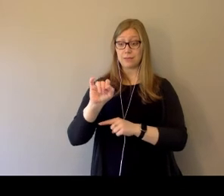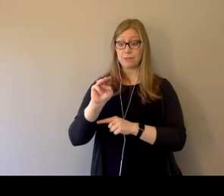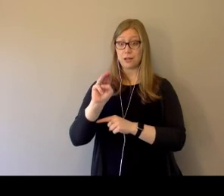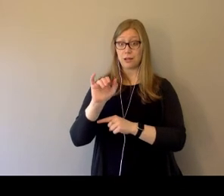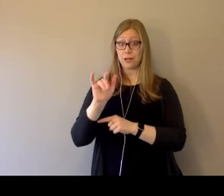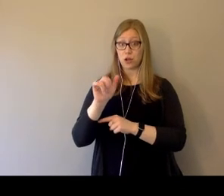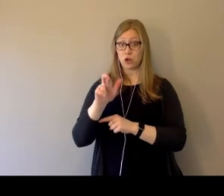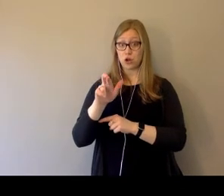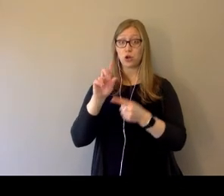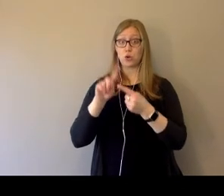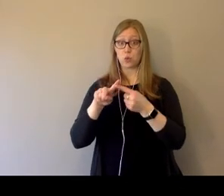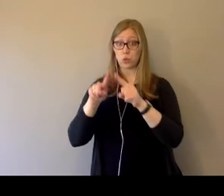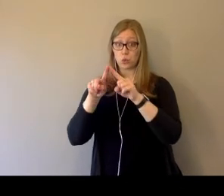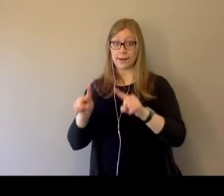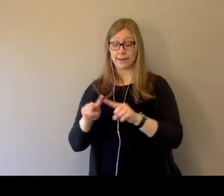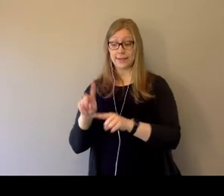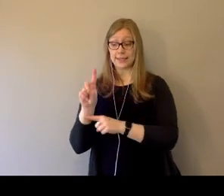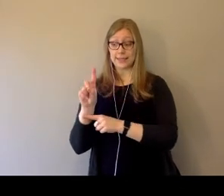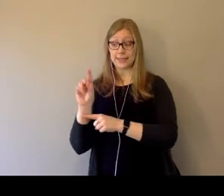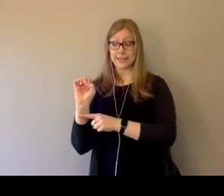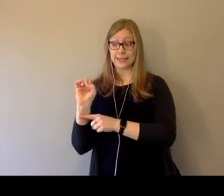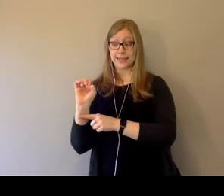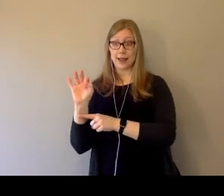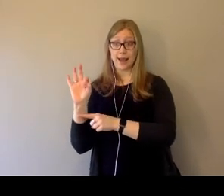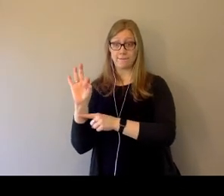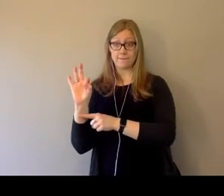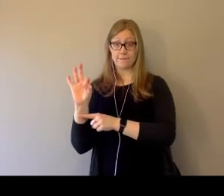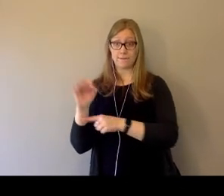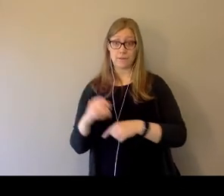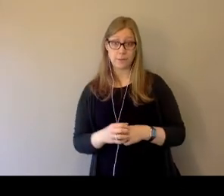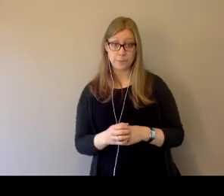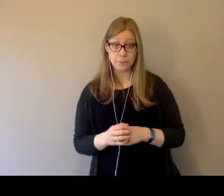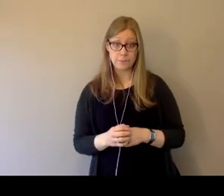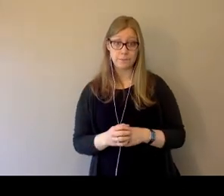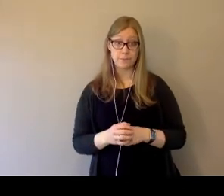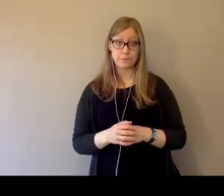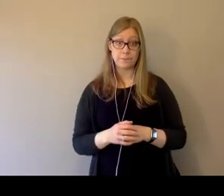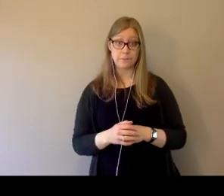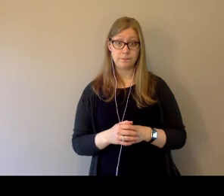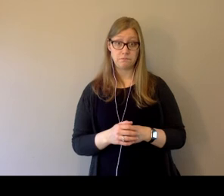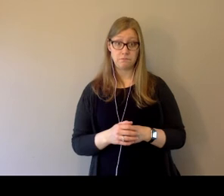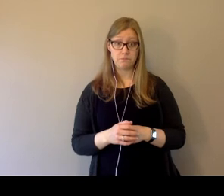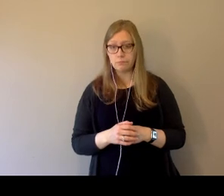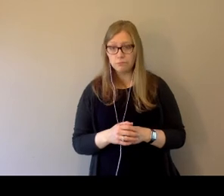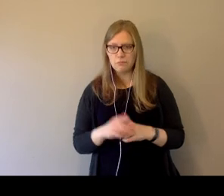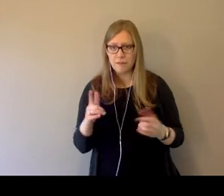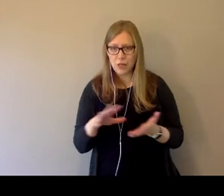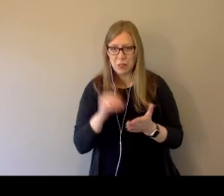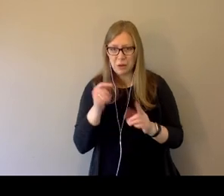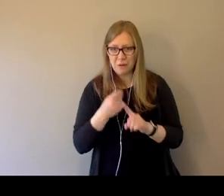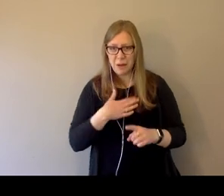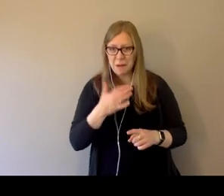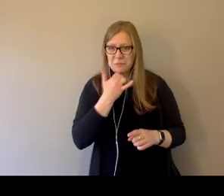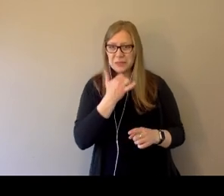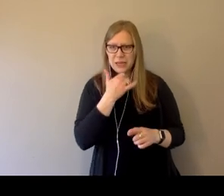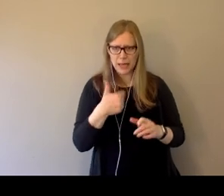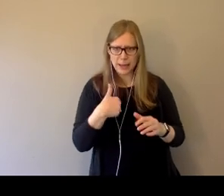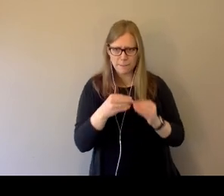E, F. Okay. So I learned from my mistake. I was careful about the